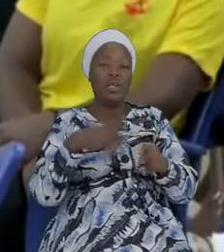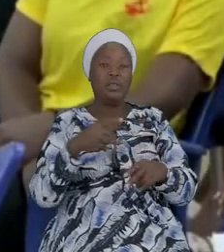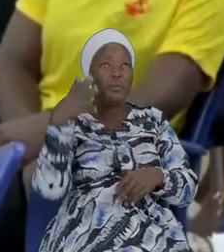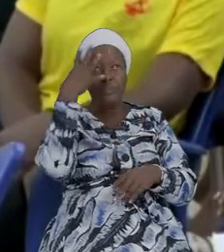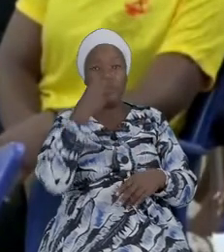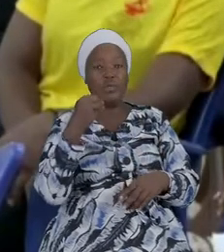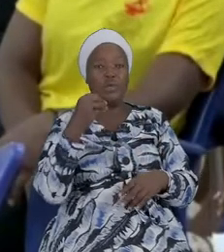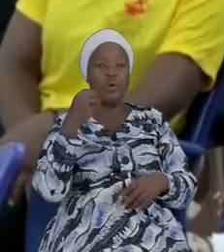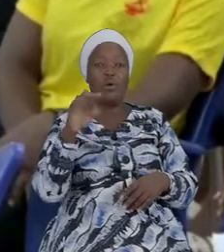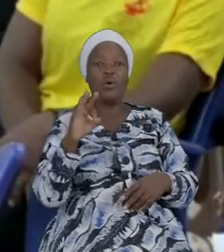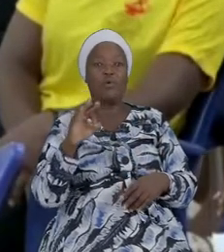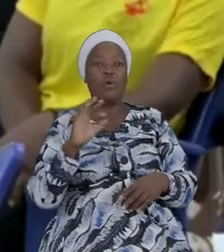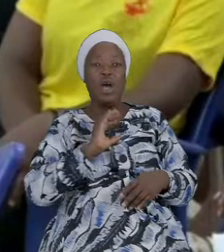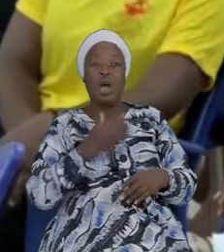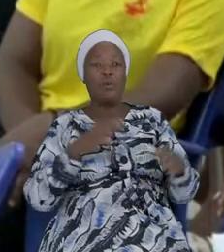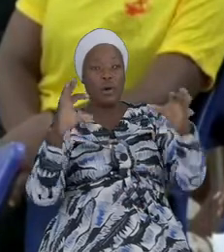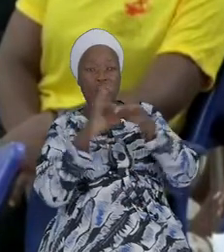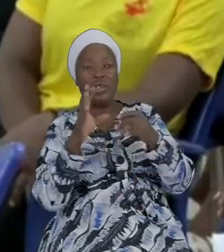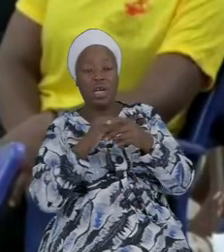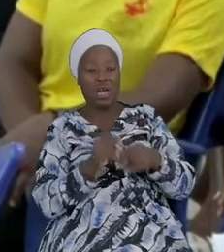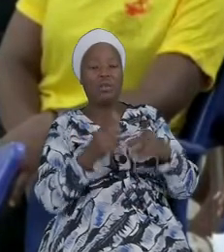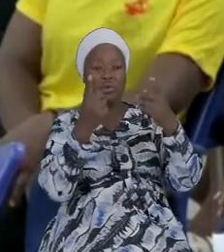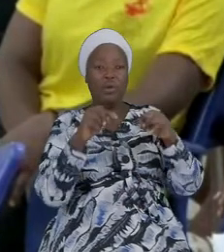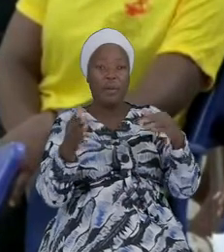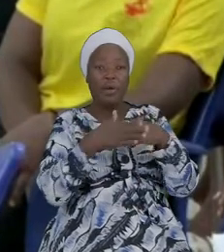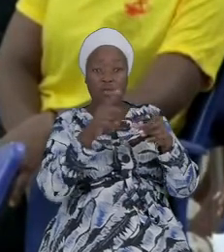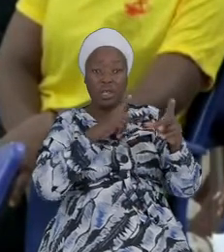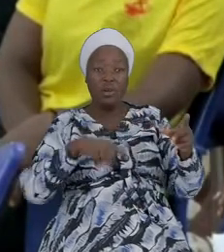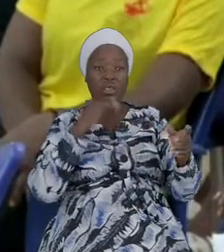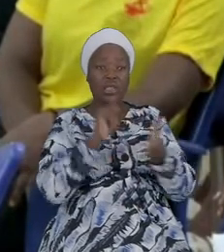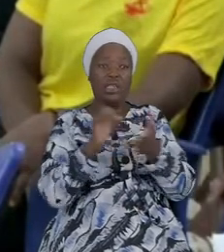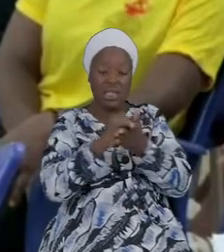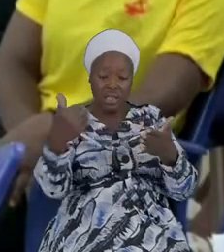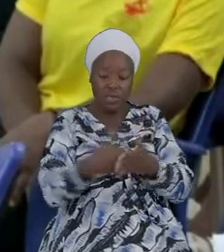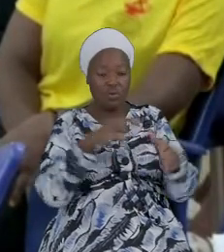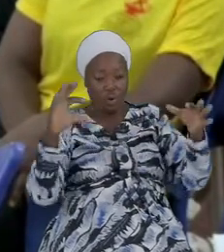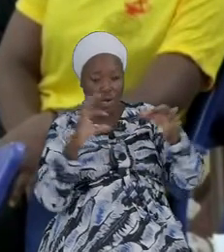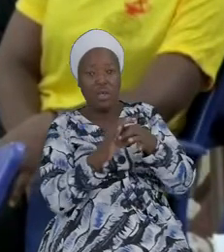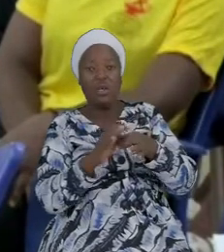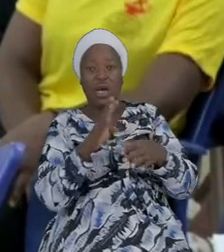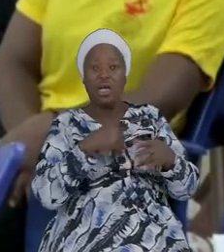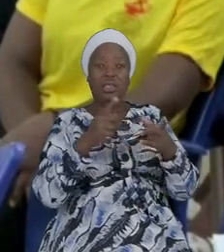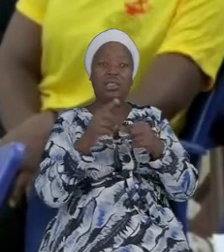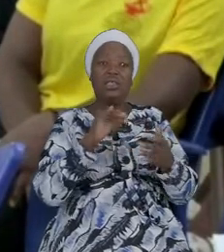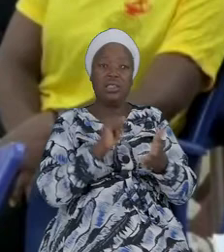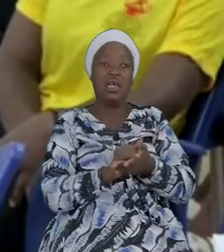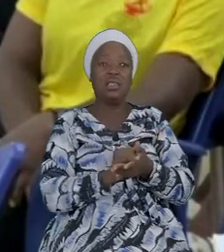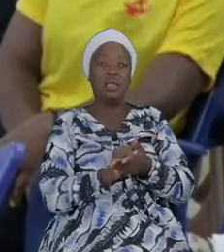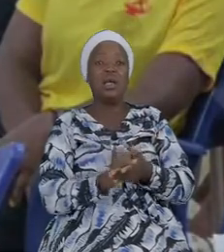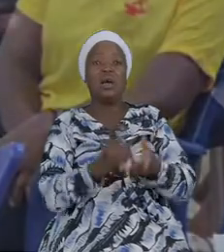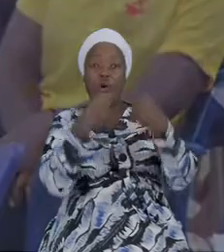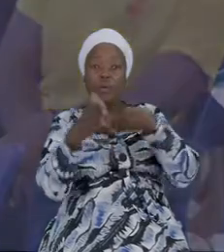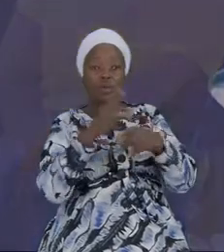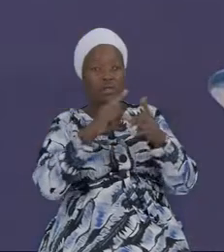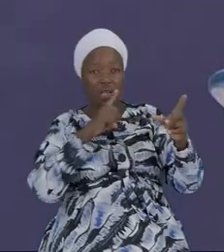beauty of our connection, reconciliation with God, is that that new connection and reconciliation with